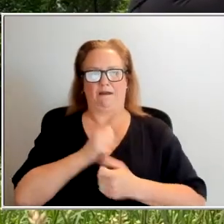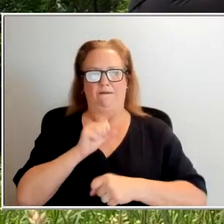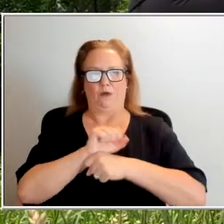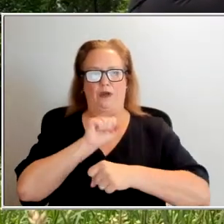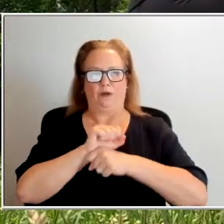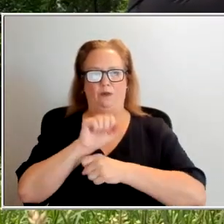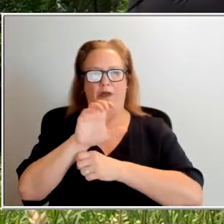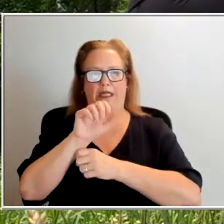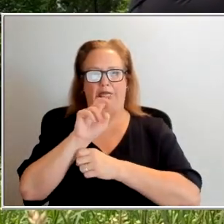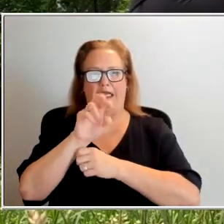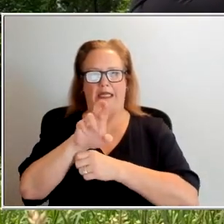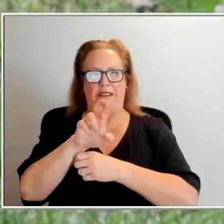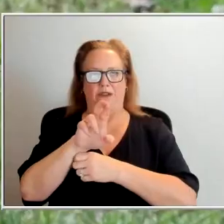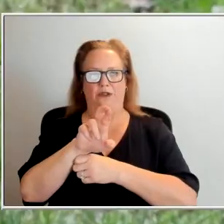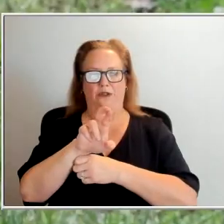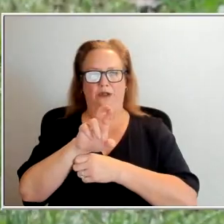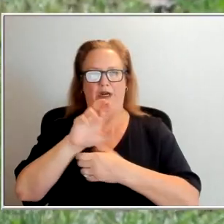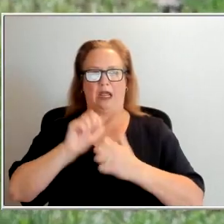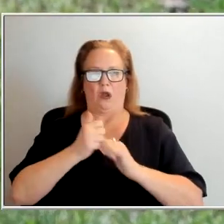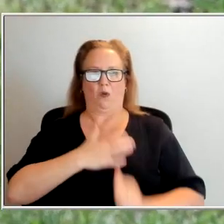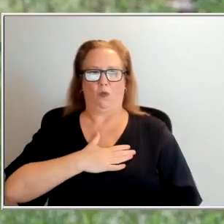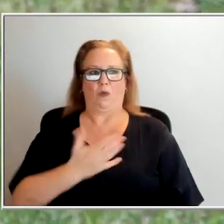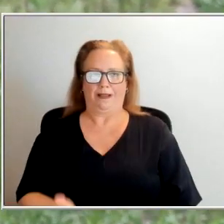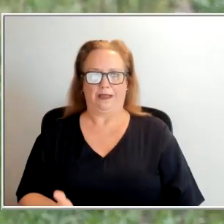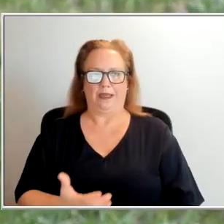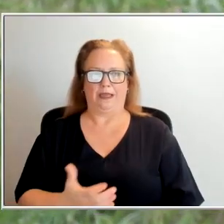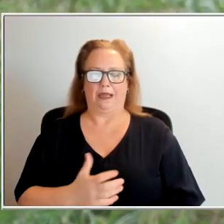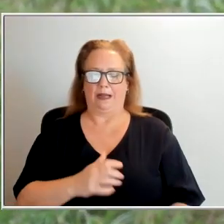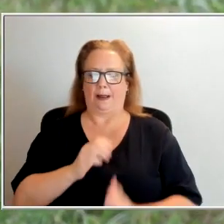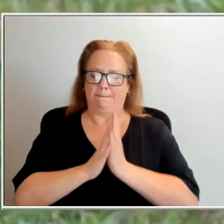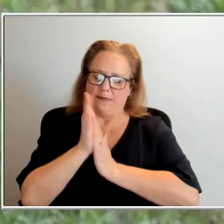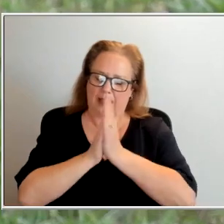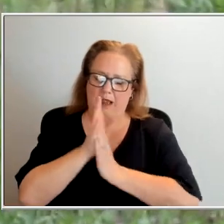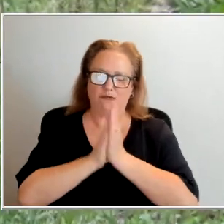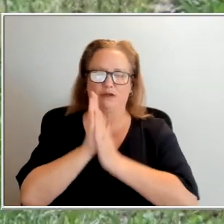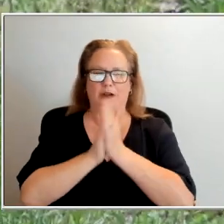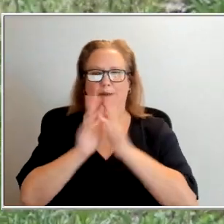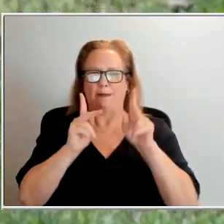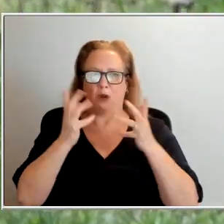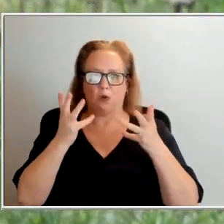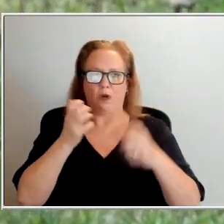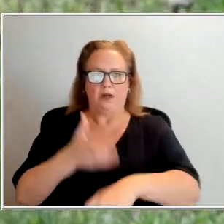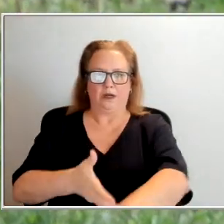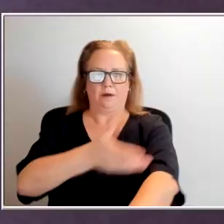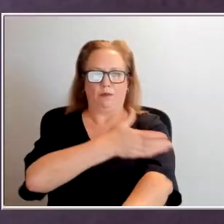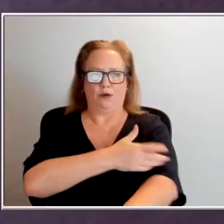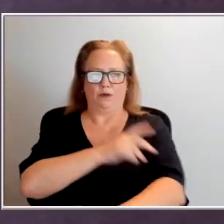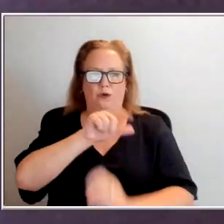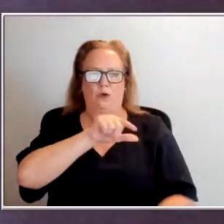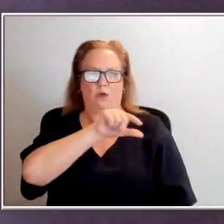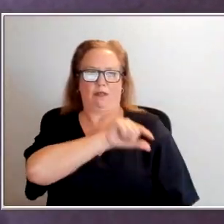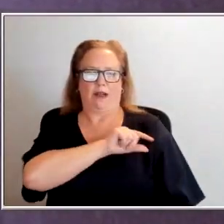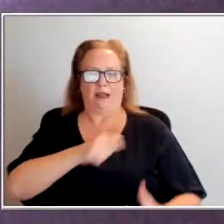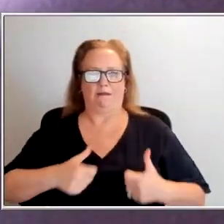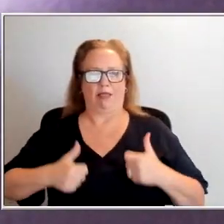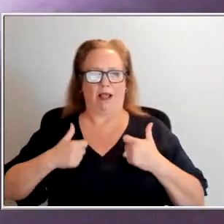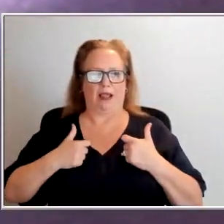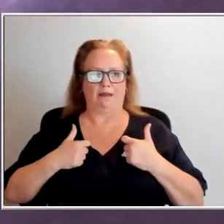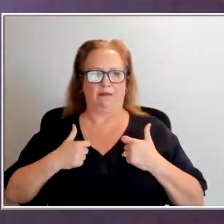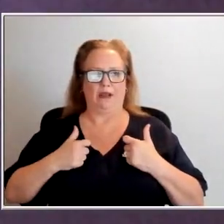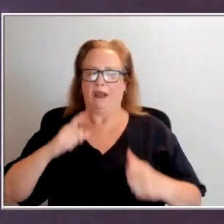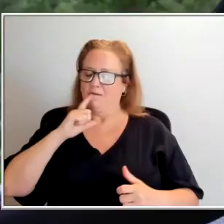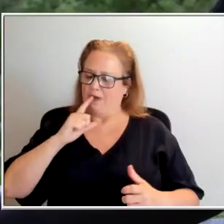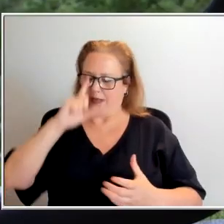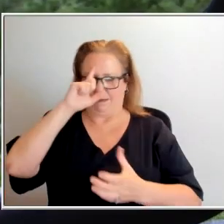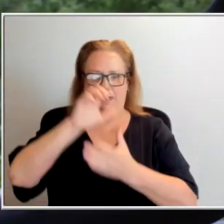about how willing and how passionate people are about wanting to improve their quality of life. I really believe people want